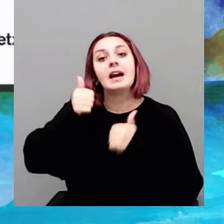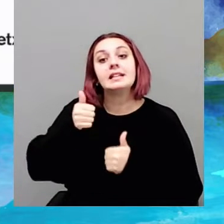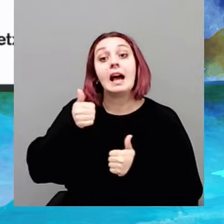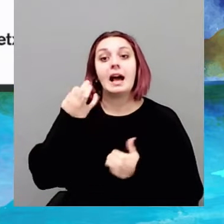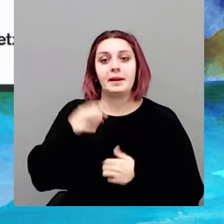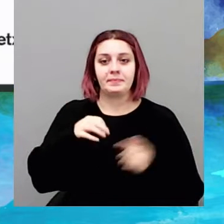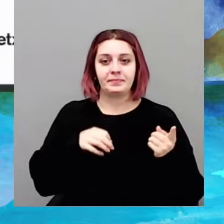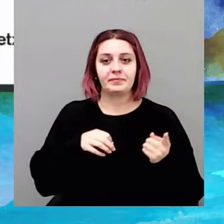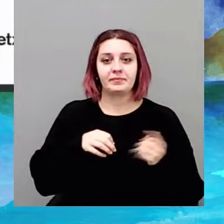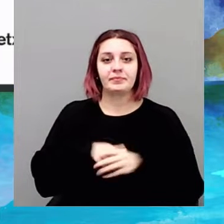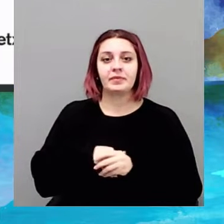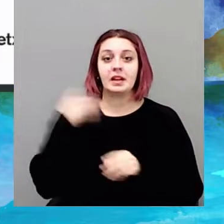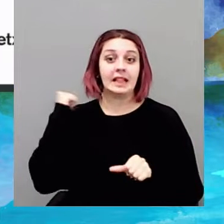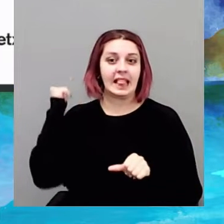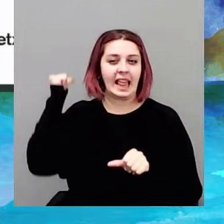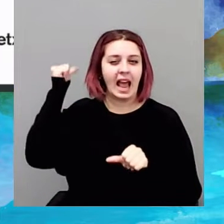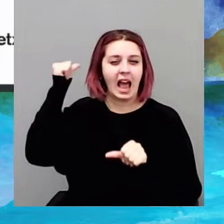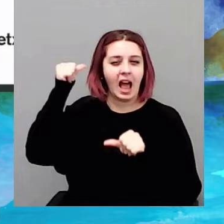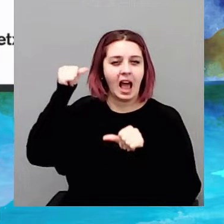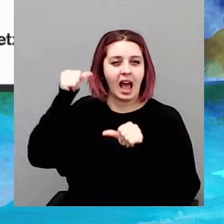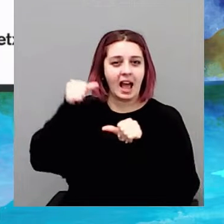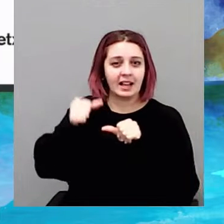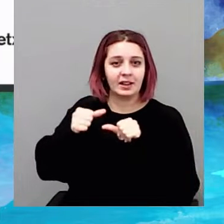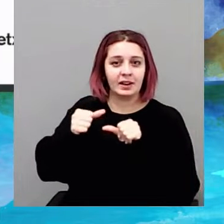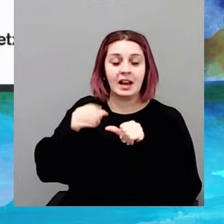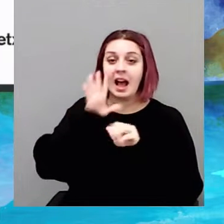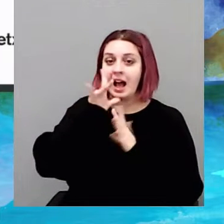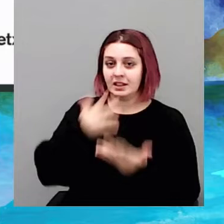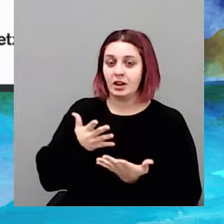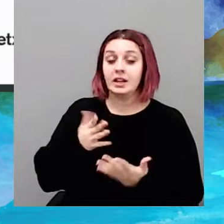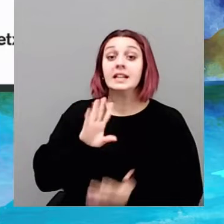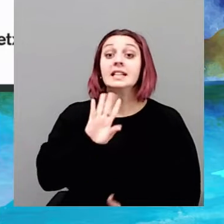And here we have our trajectory.